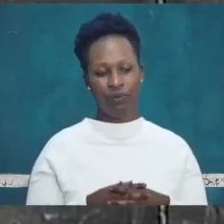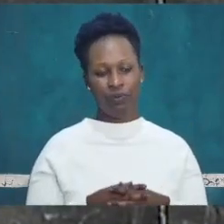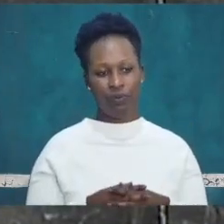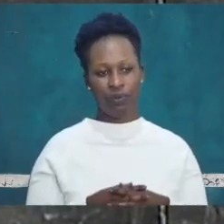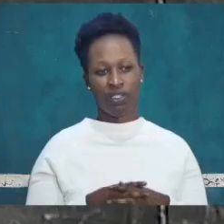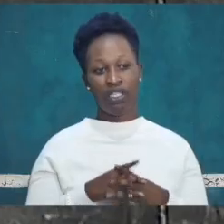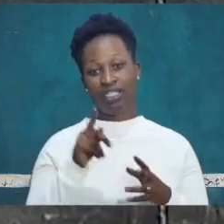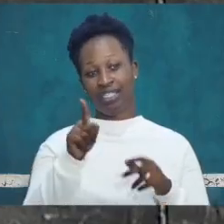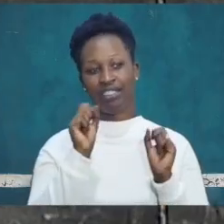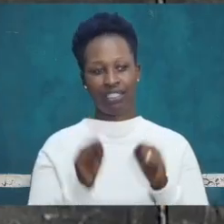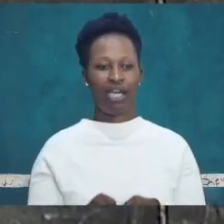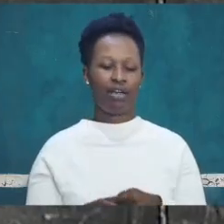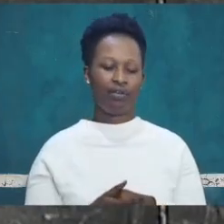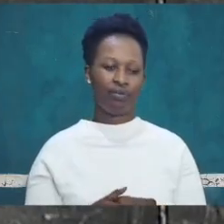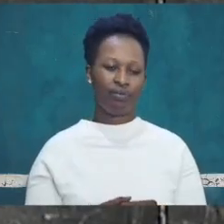that can